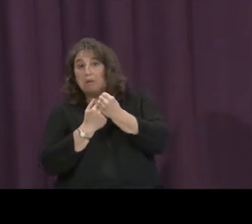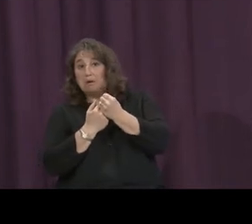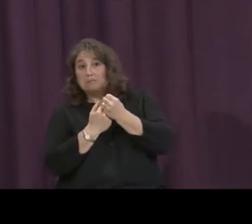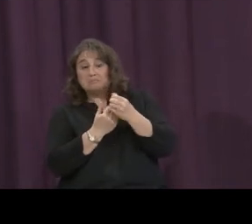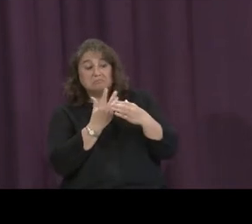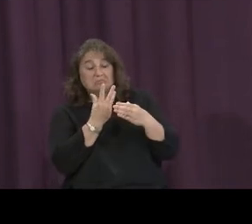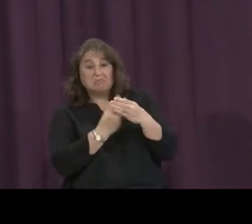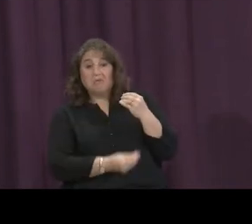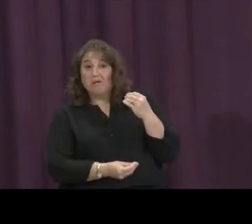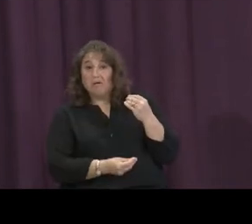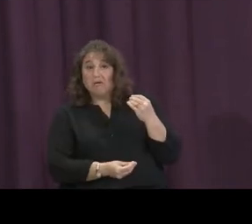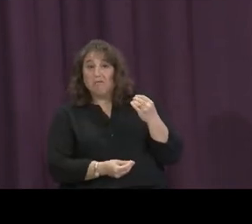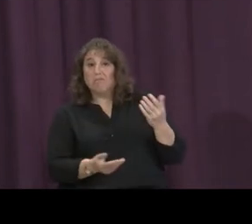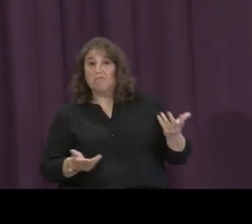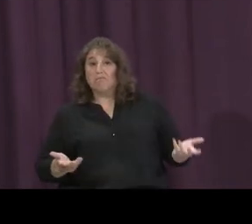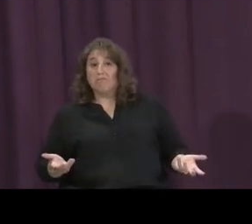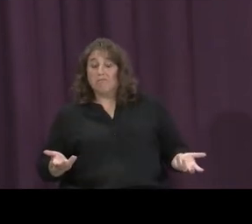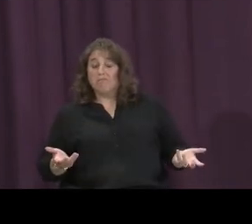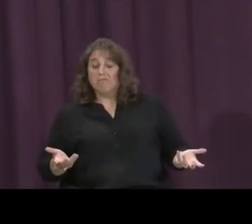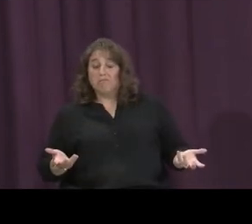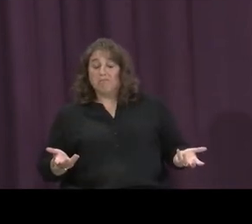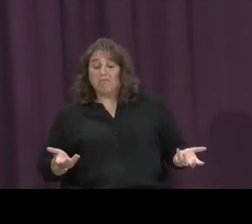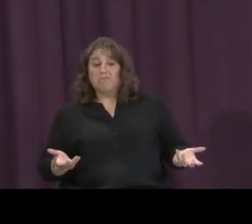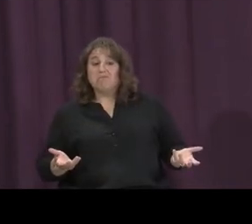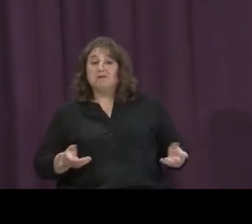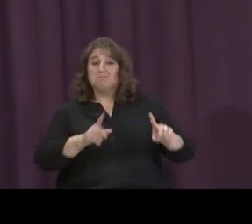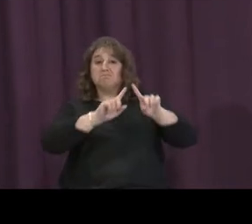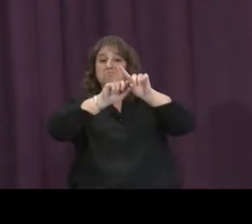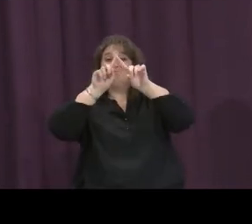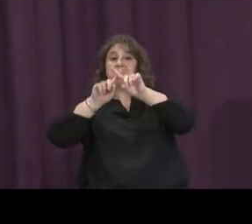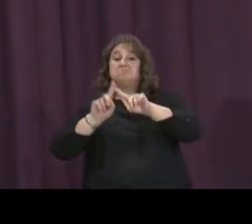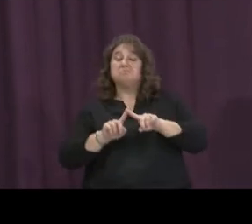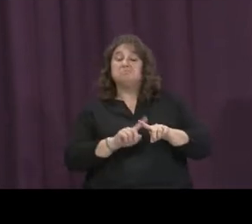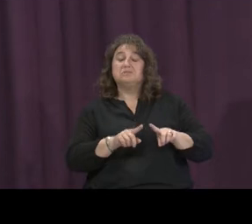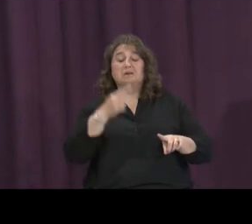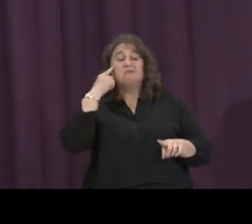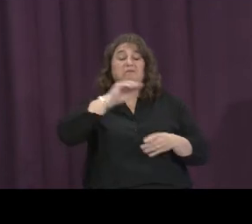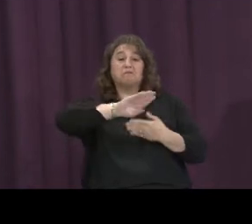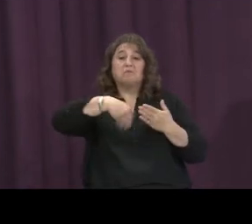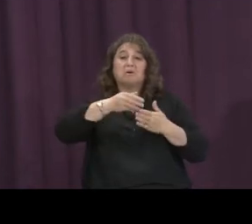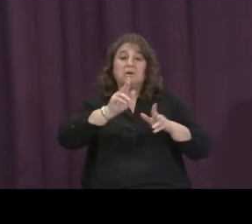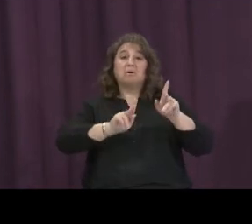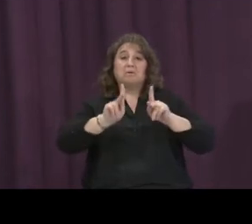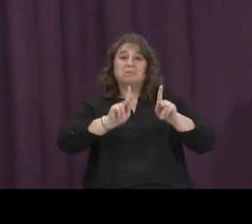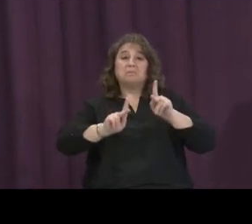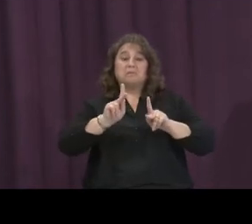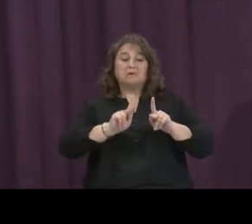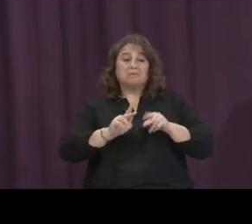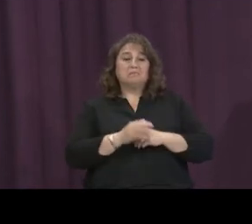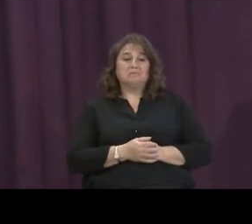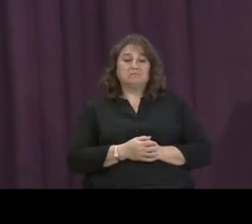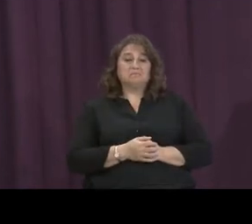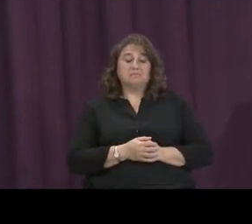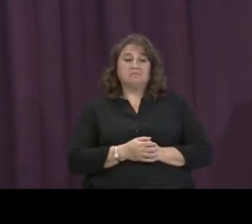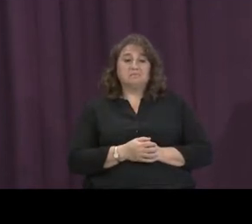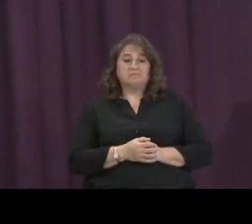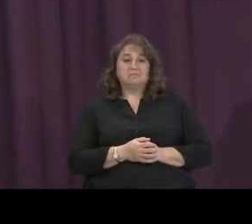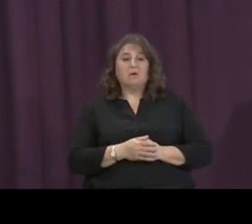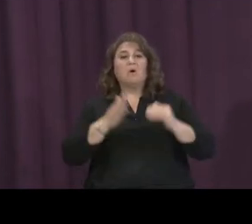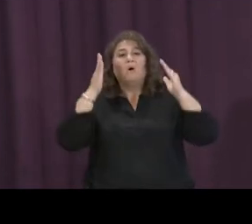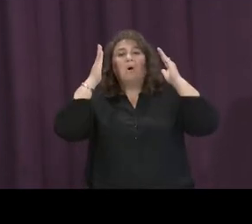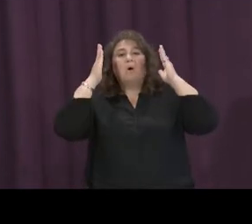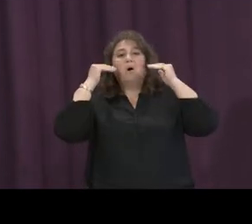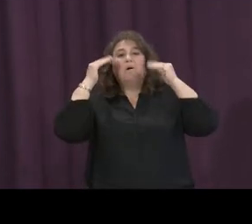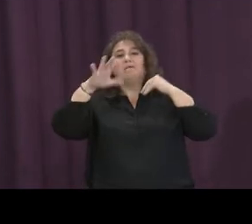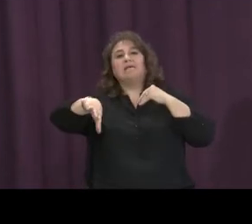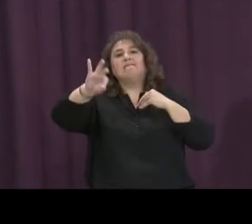a big difference, um, that we have, all have. Um, you know, we just hope that that support comes from a